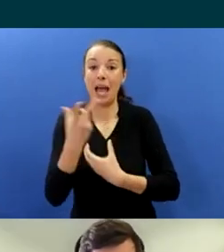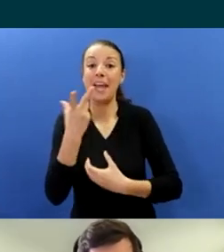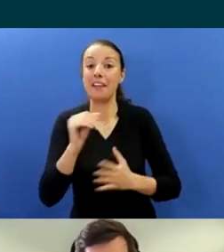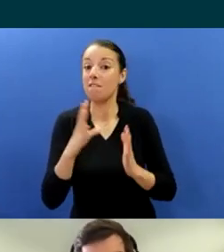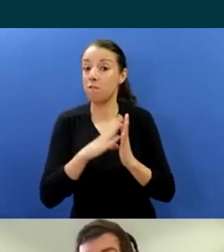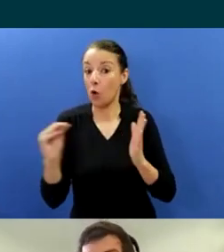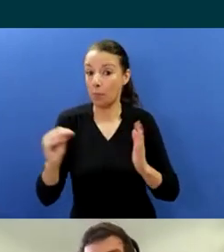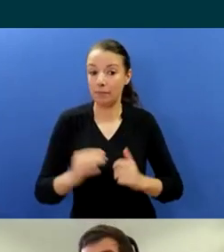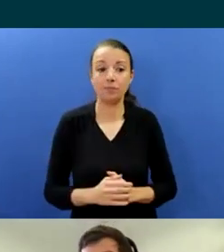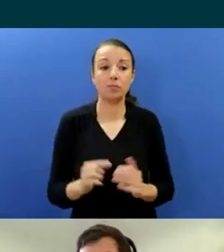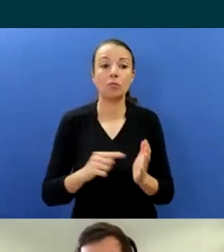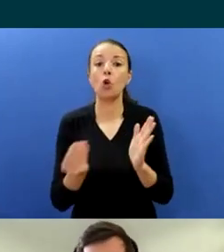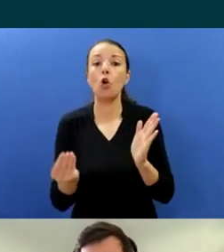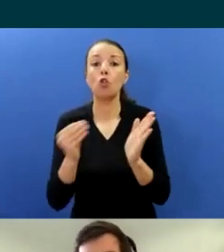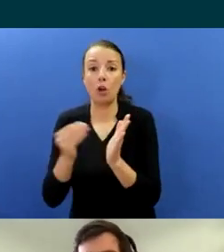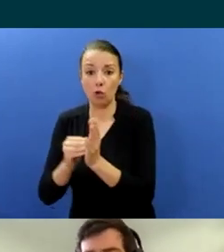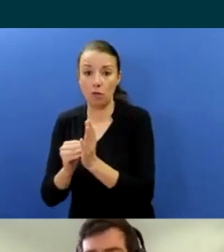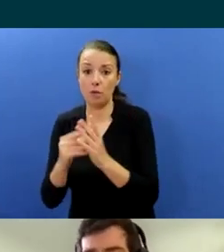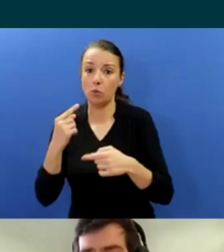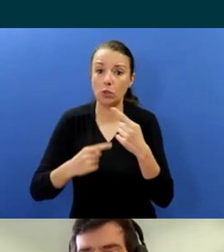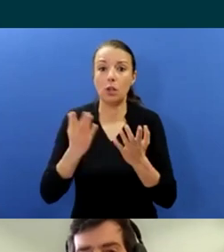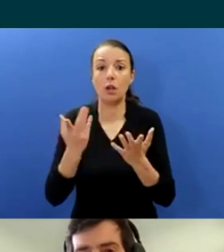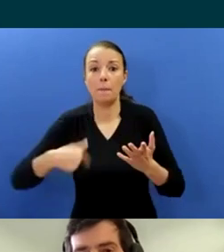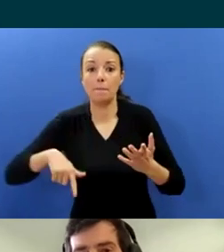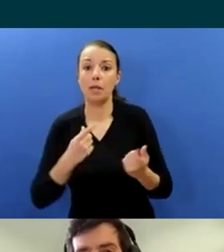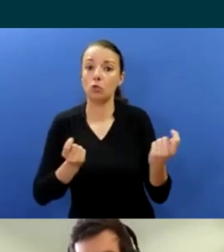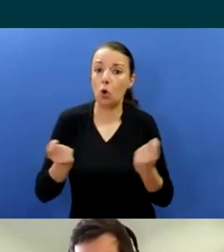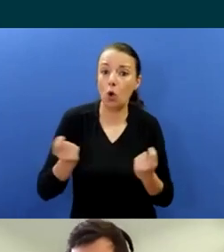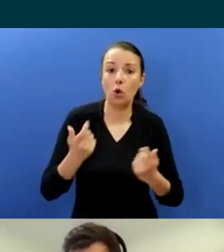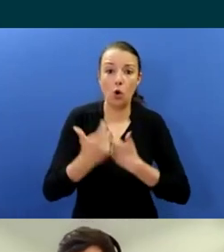that are carried out without any legal obligation.